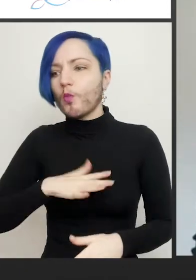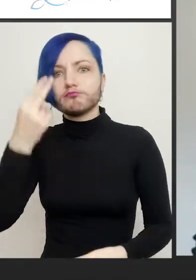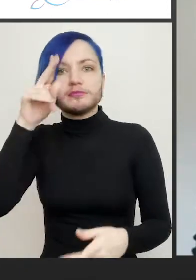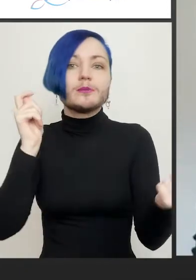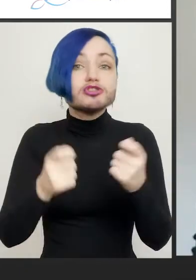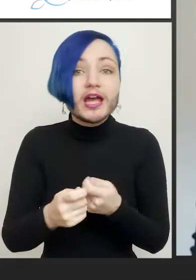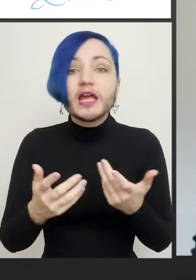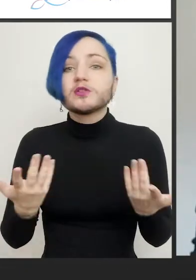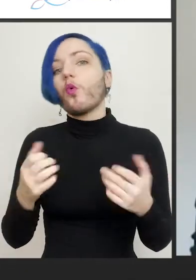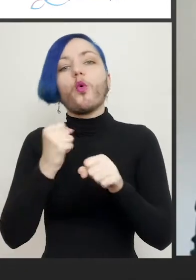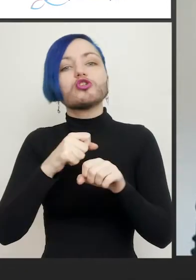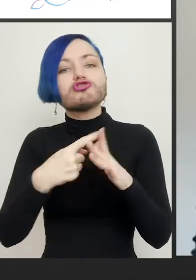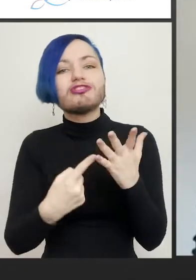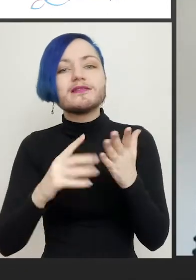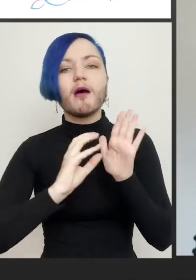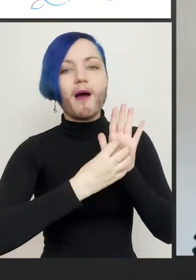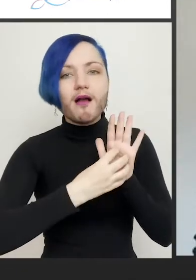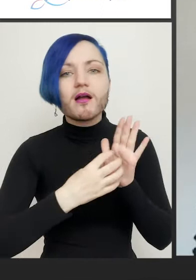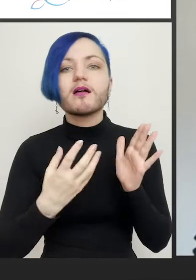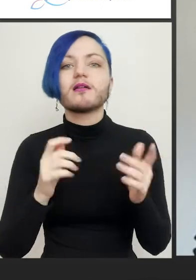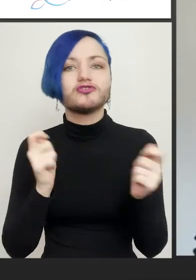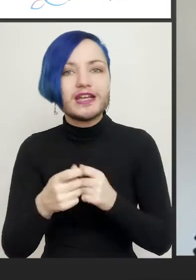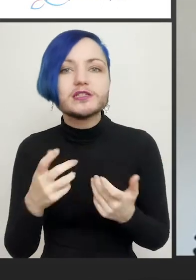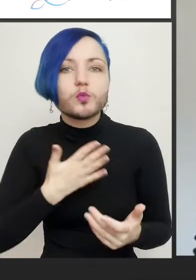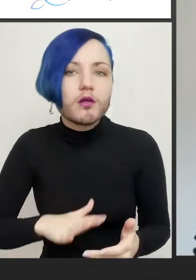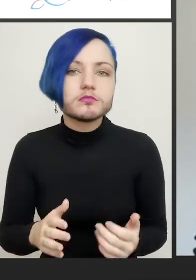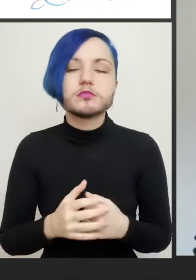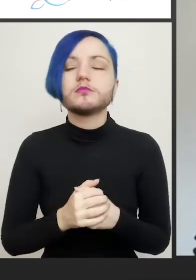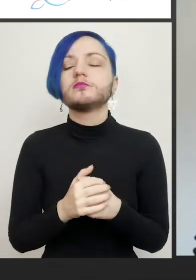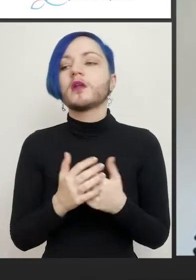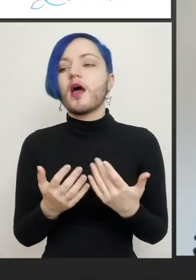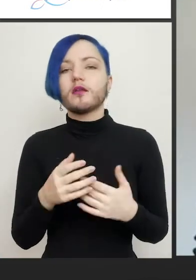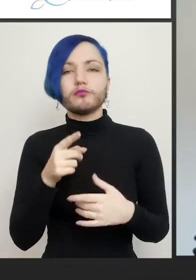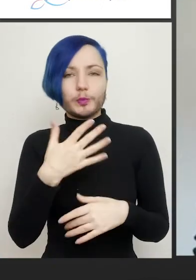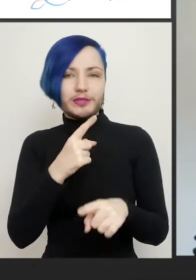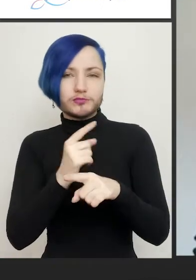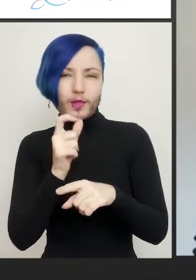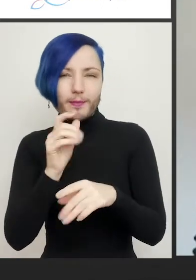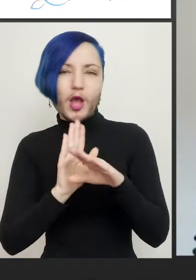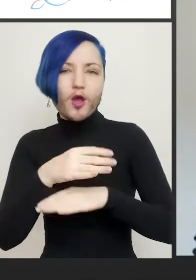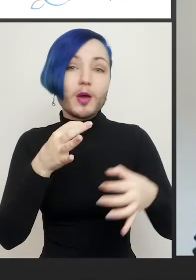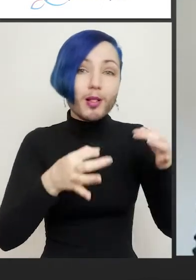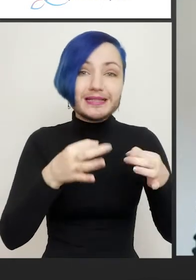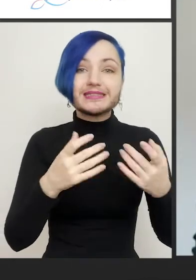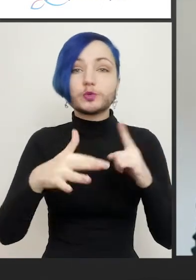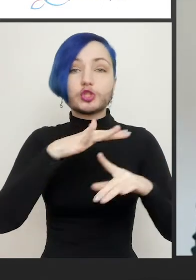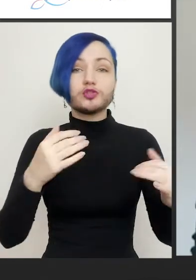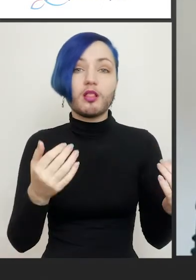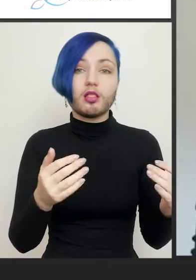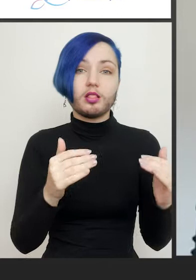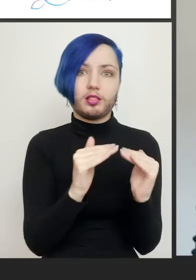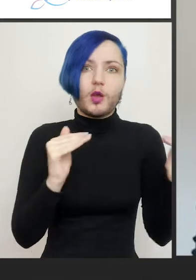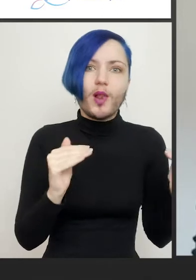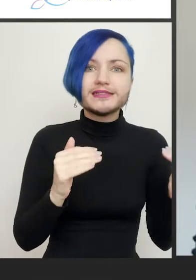name and gender marker and things like that. Yeah. And of course, when you touched on the social justice and things that are actually important, materially